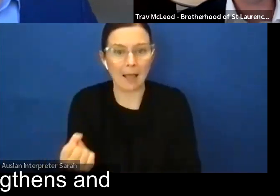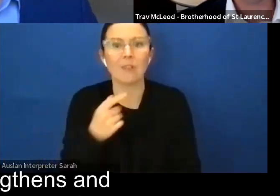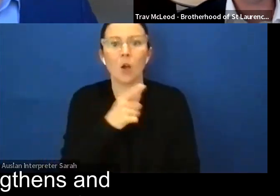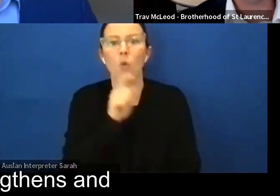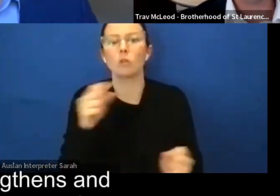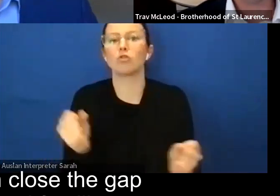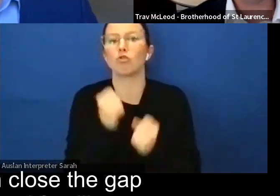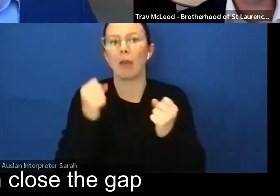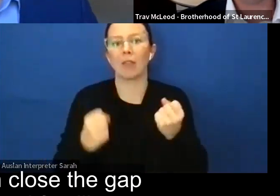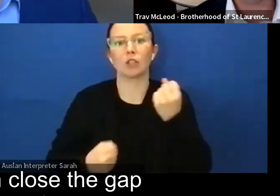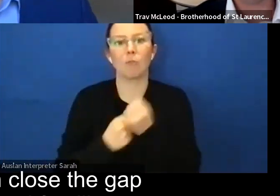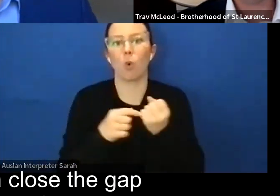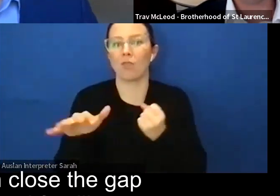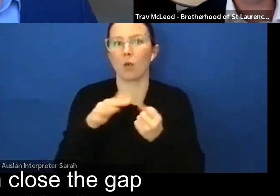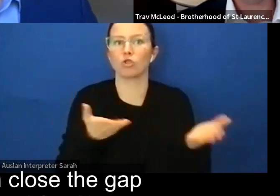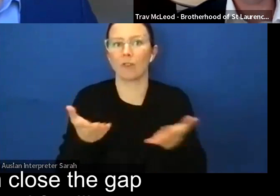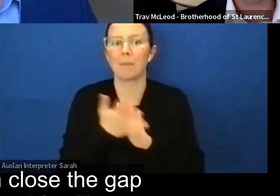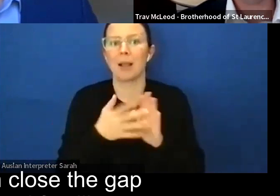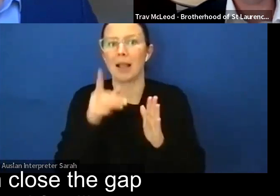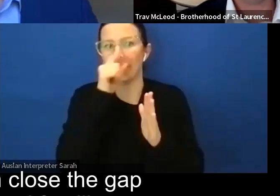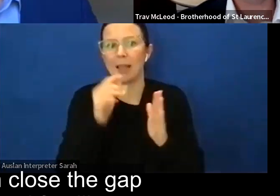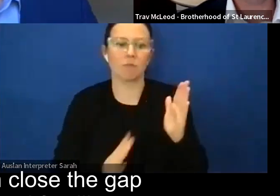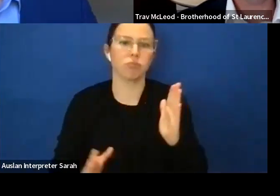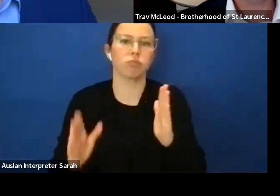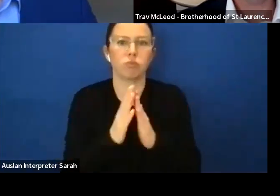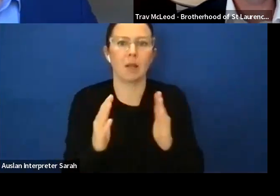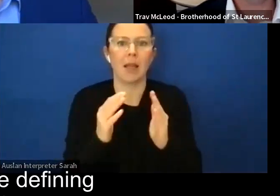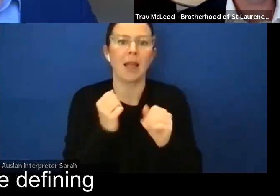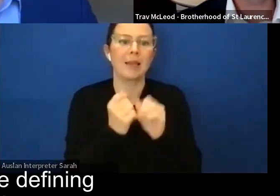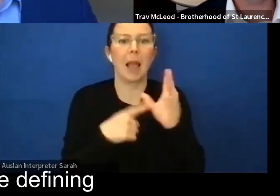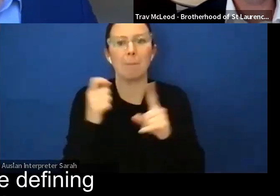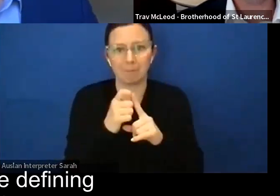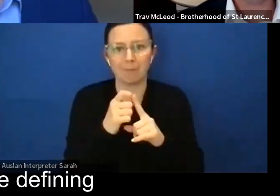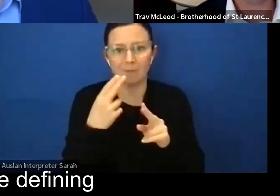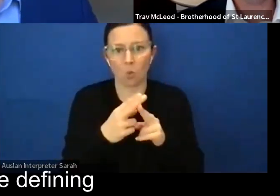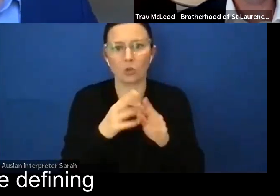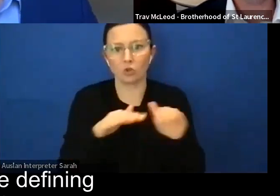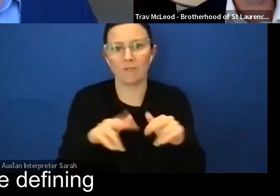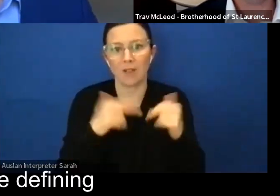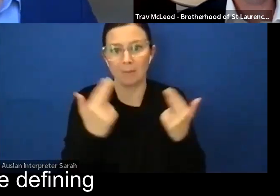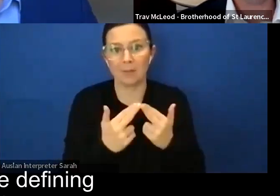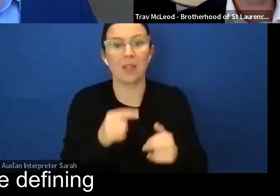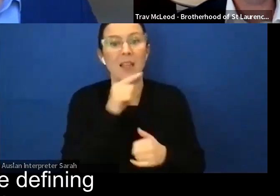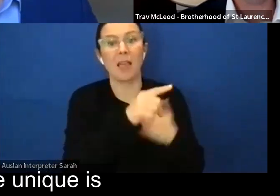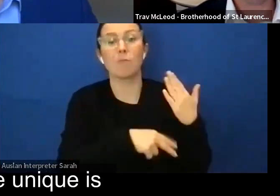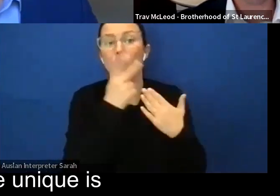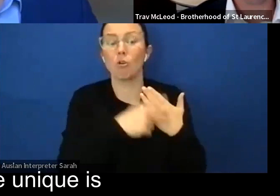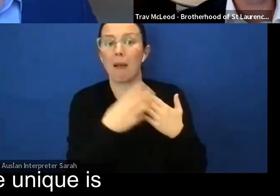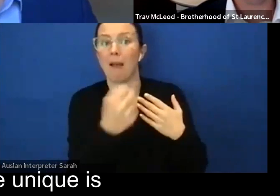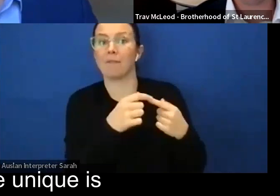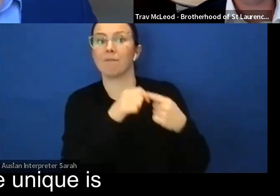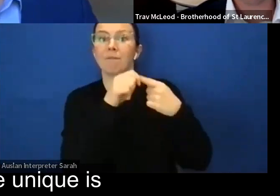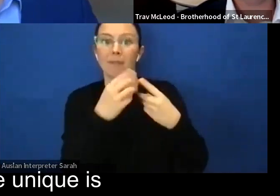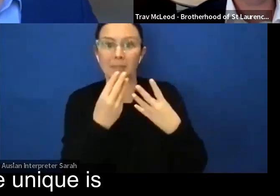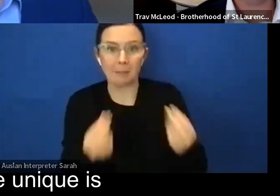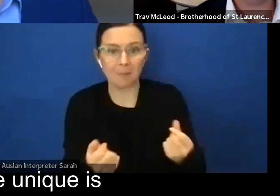those services so that we can close the gap for children and families. One of the defining features of the program, and it's quite